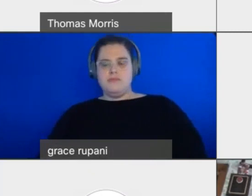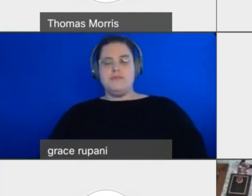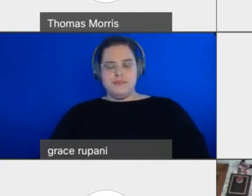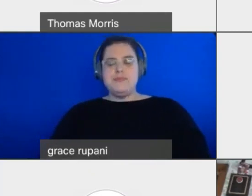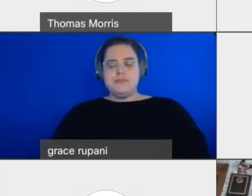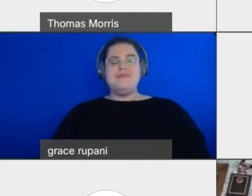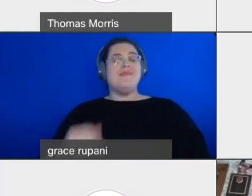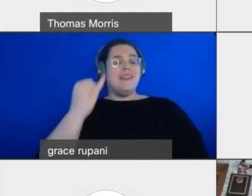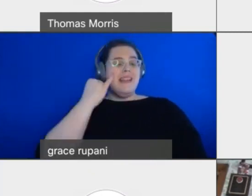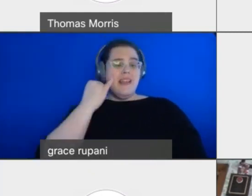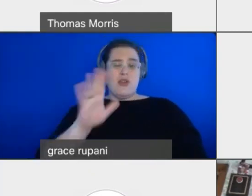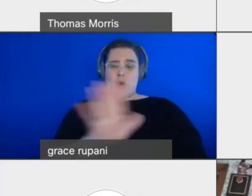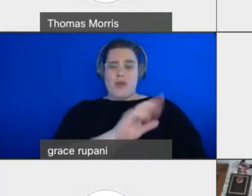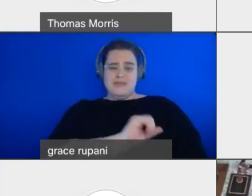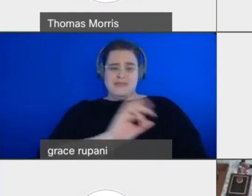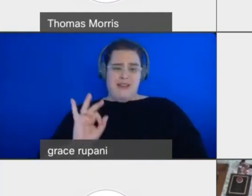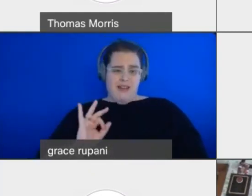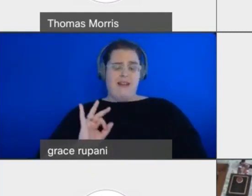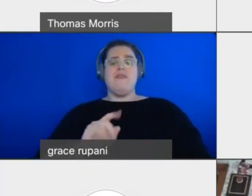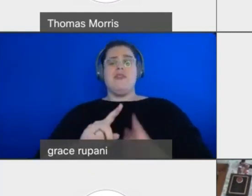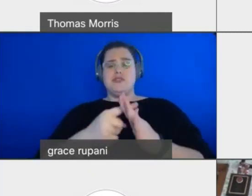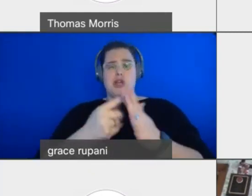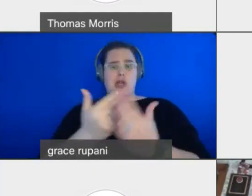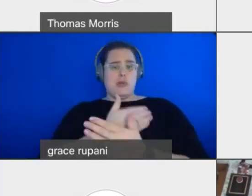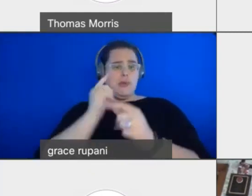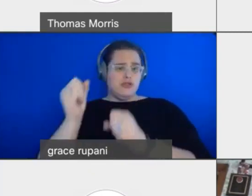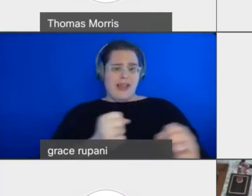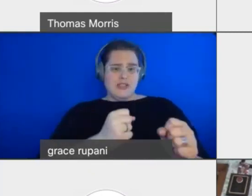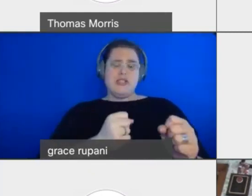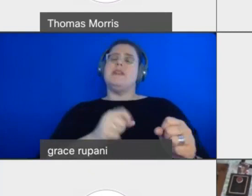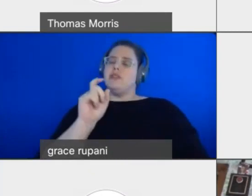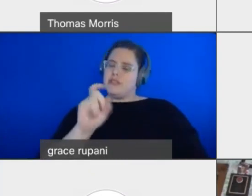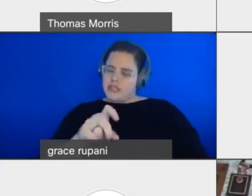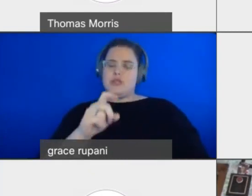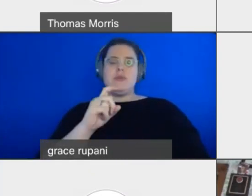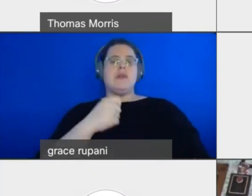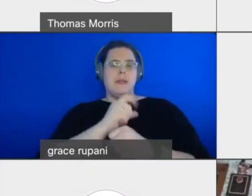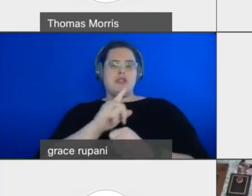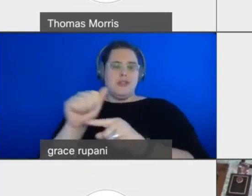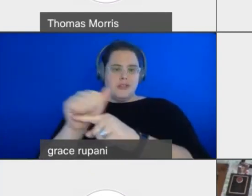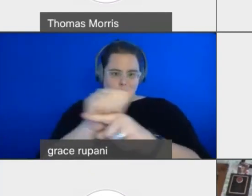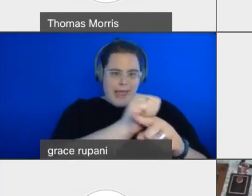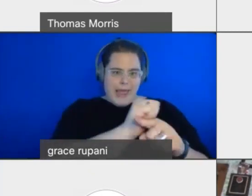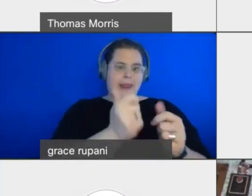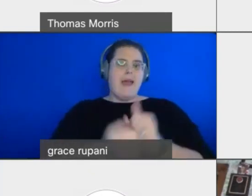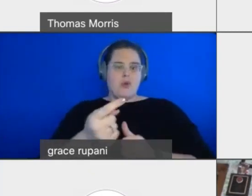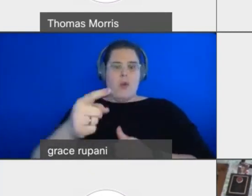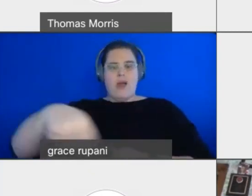other PPE, need to be trained in that new strategy and how to do it well and safely so they don't contaminate themselves